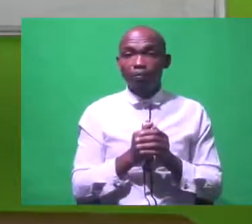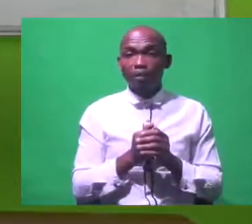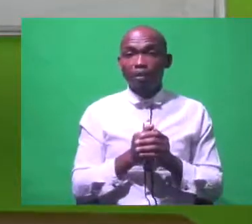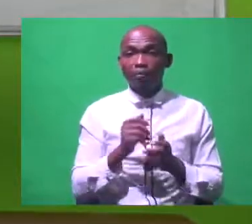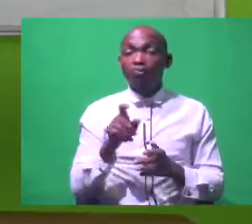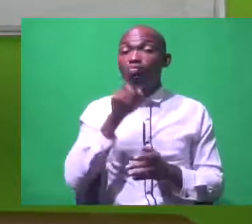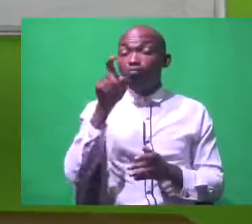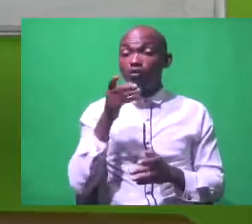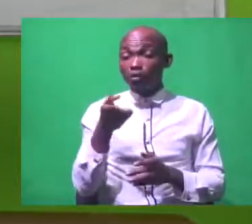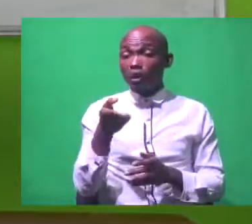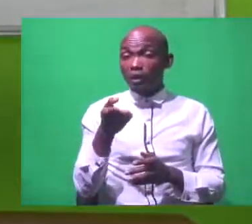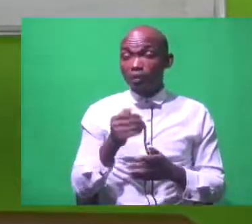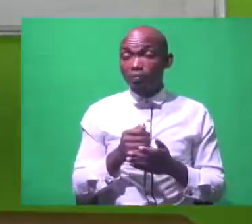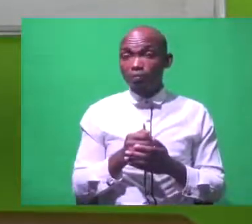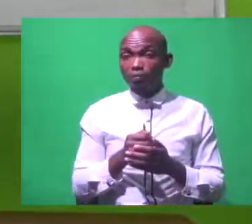Are we together?